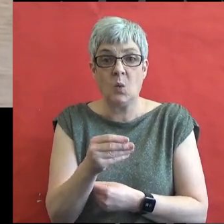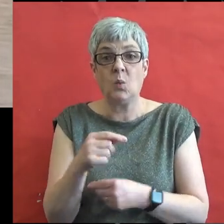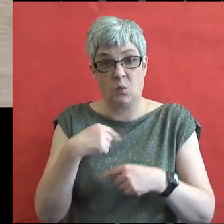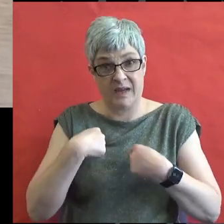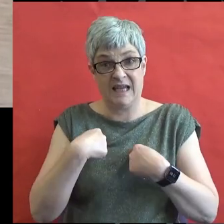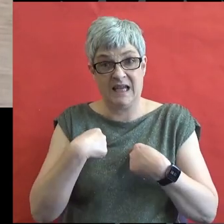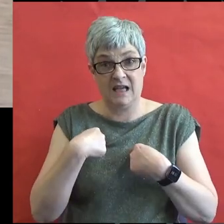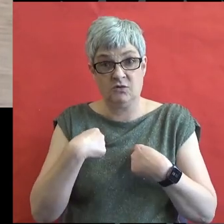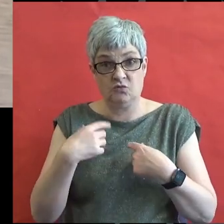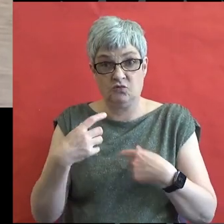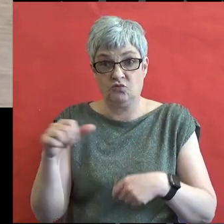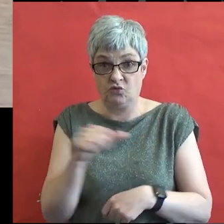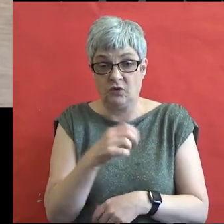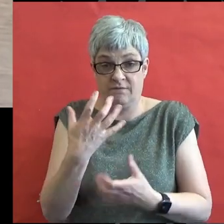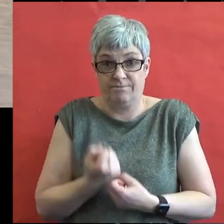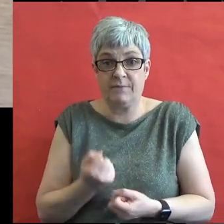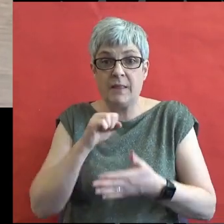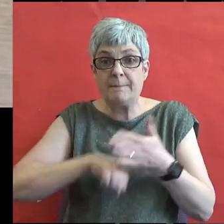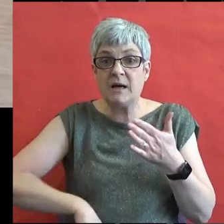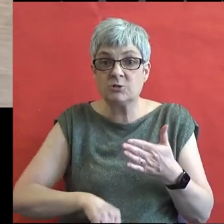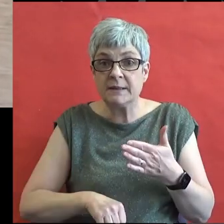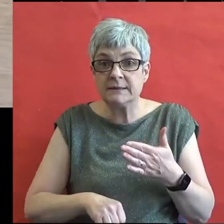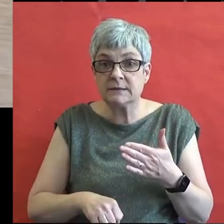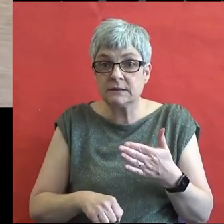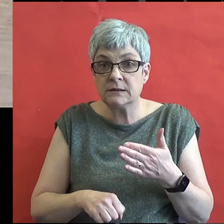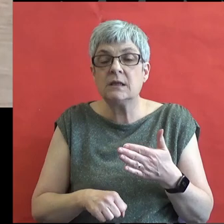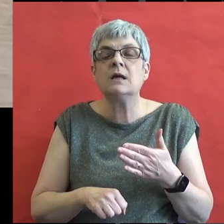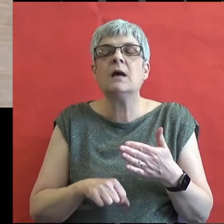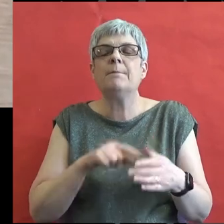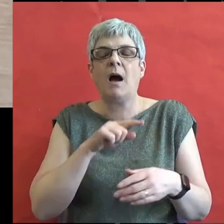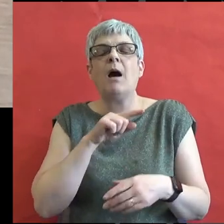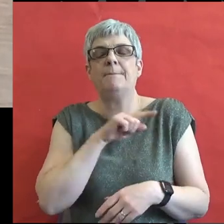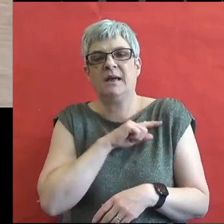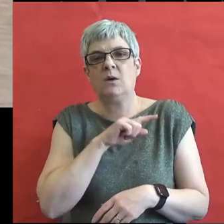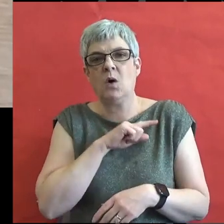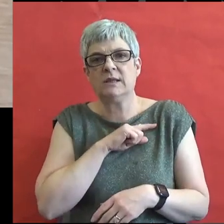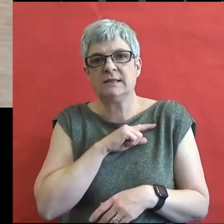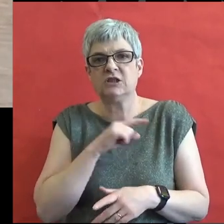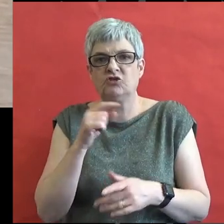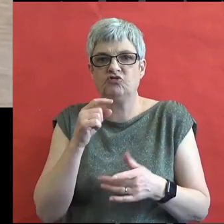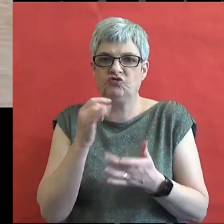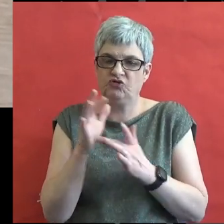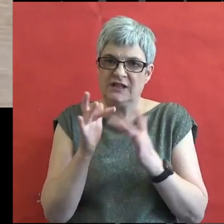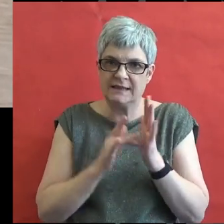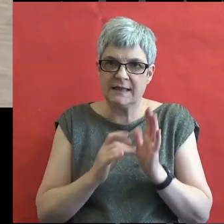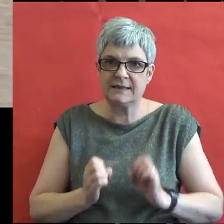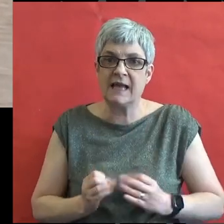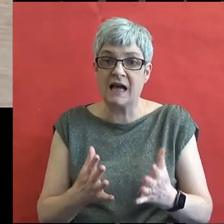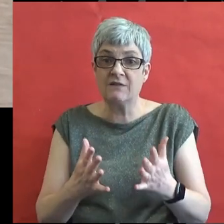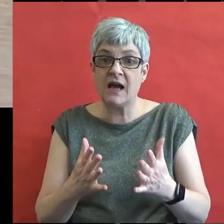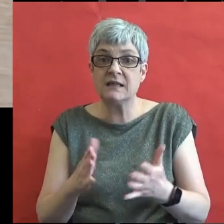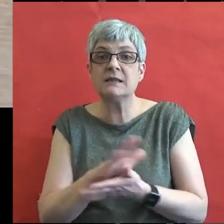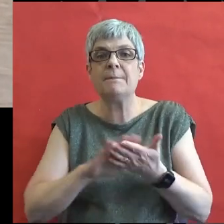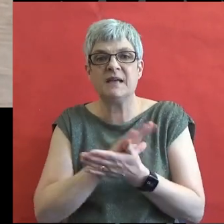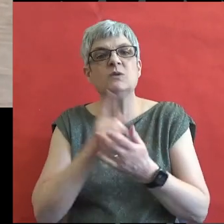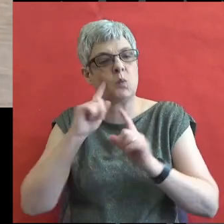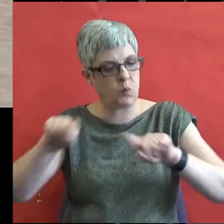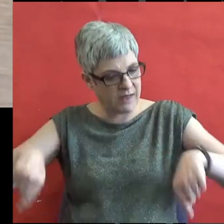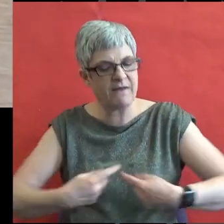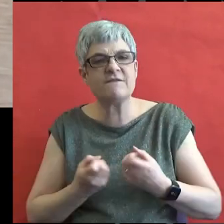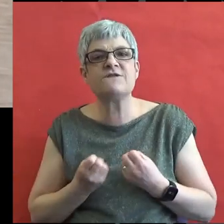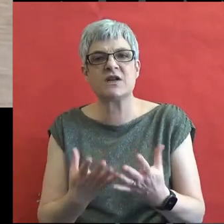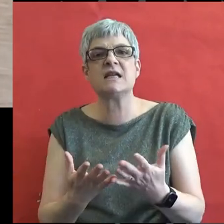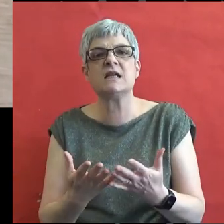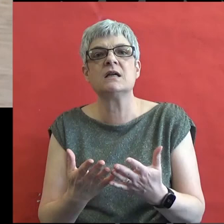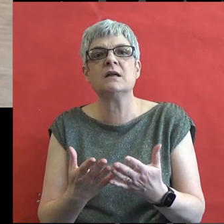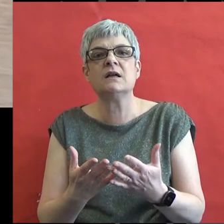given the punishment for our sin, but because of Jesus' sacrifice, we can go free and know that